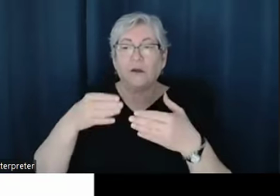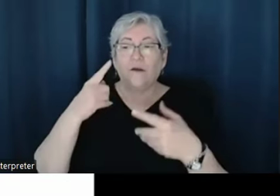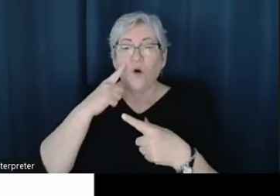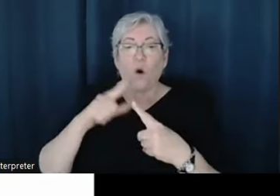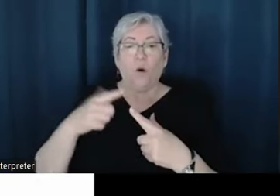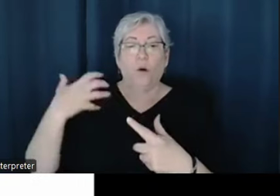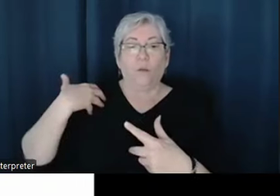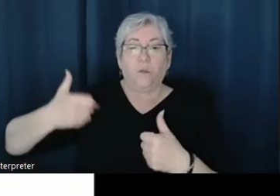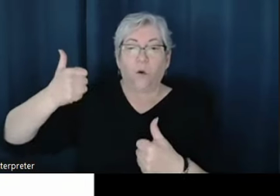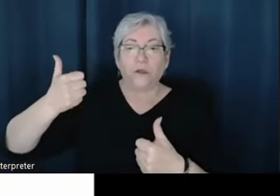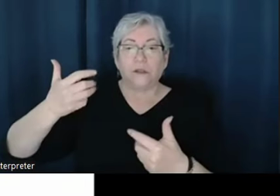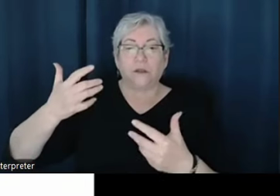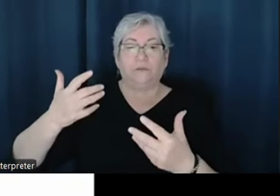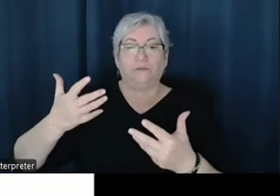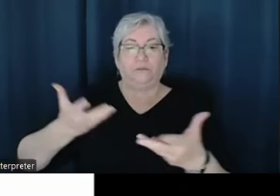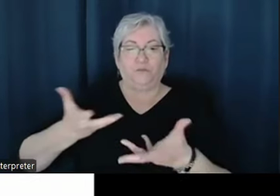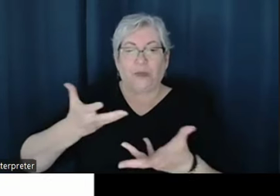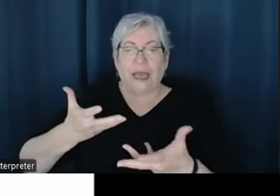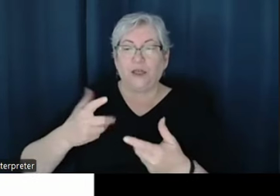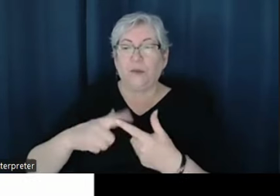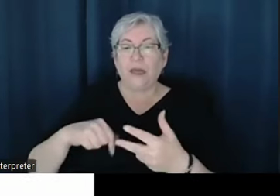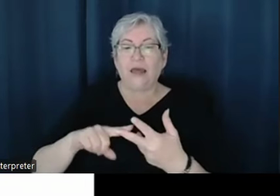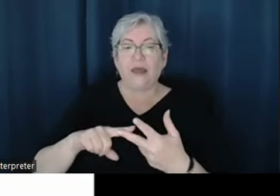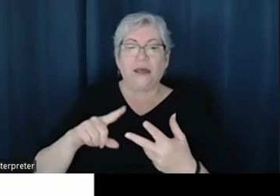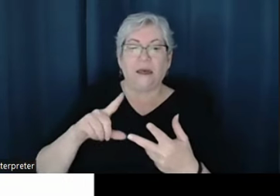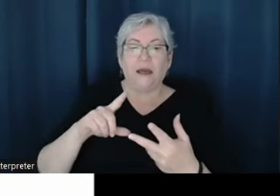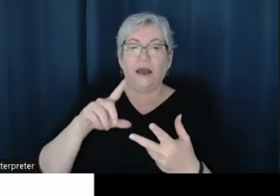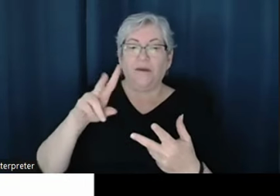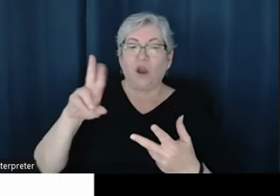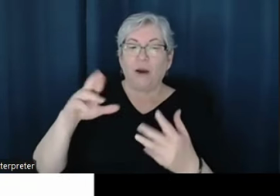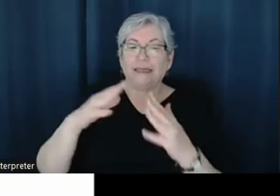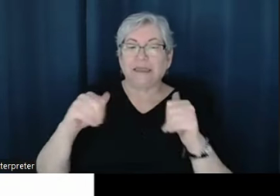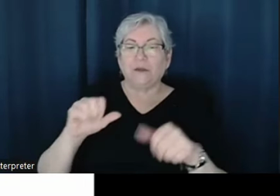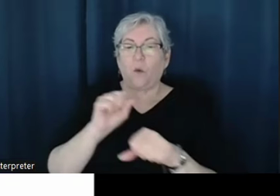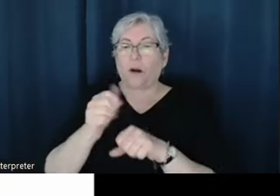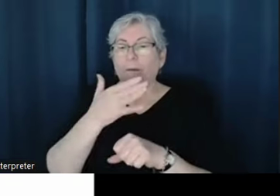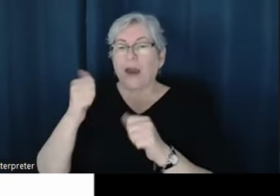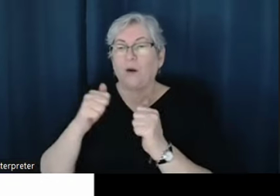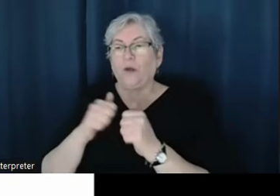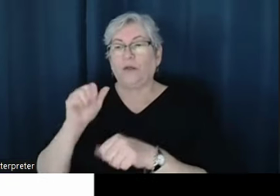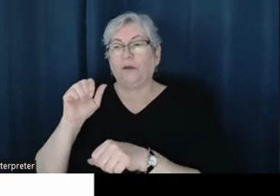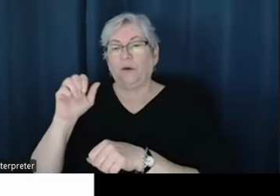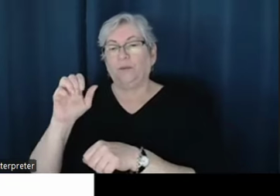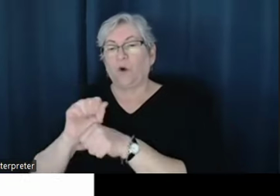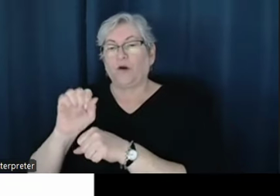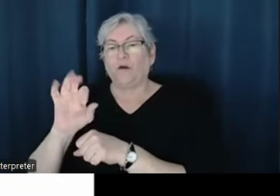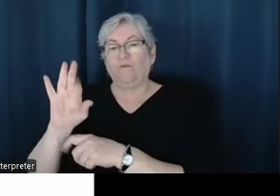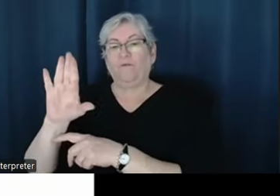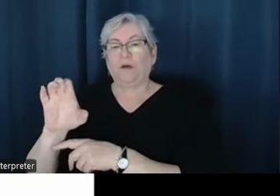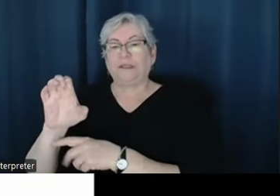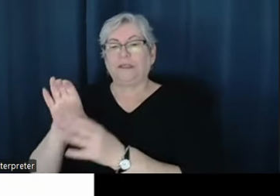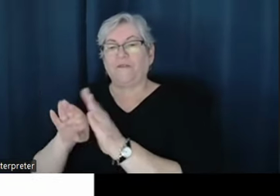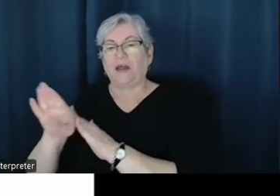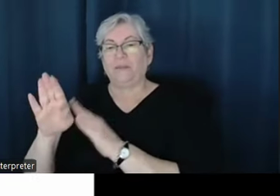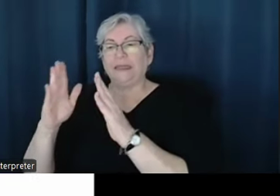engagement. It also requires the VR system to work better with the workforce development system, as well as other partners